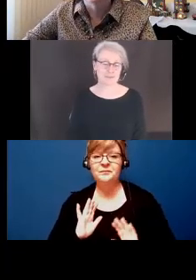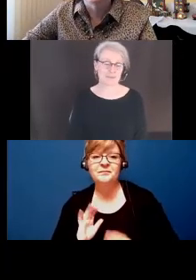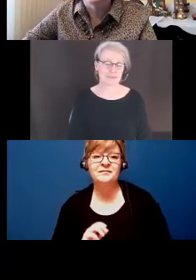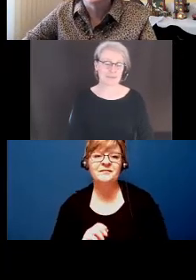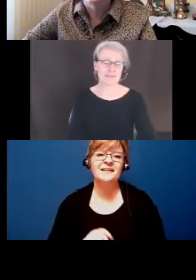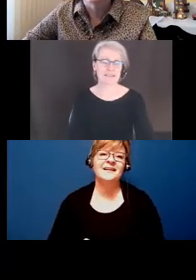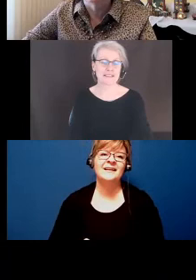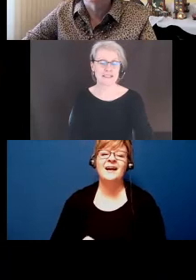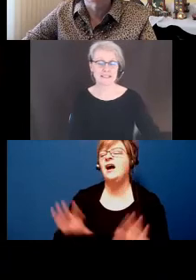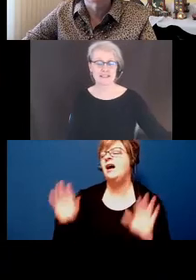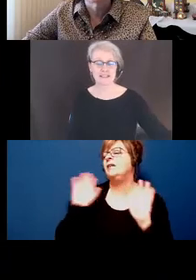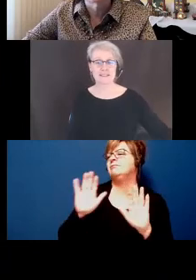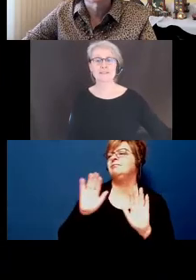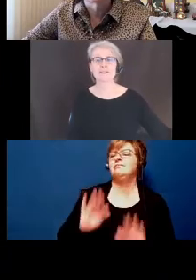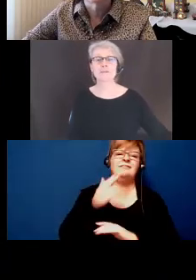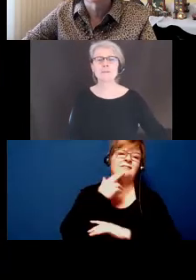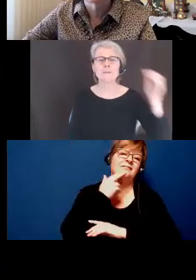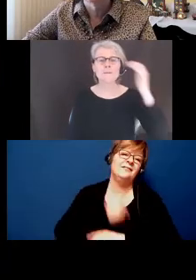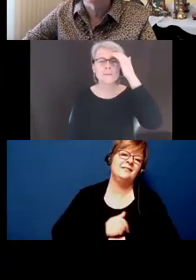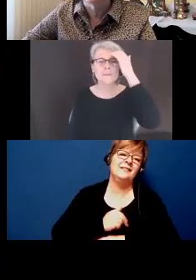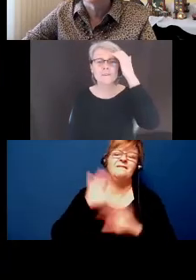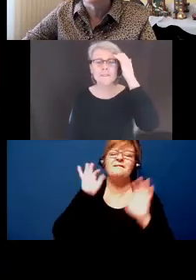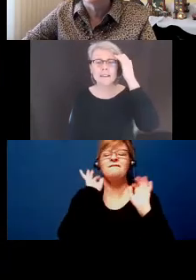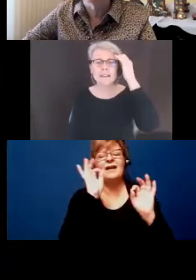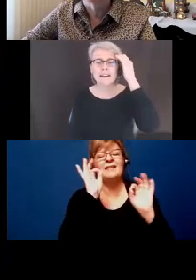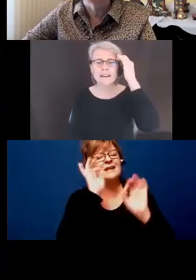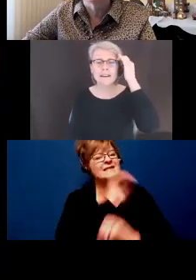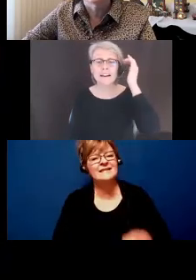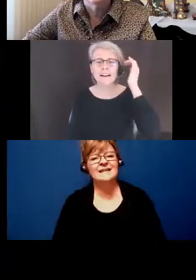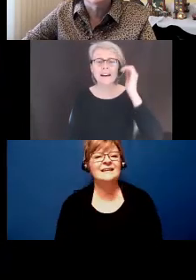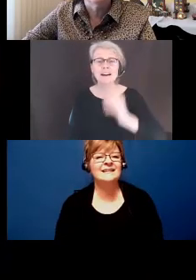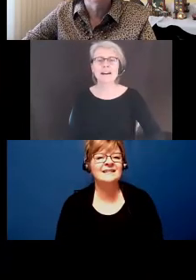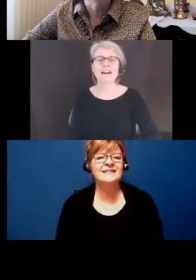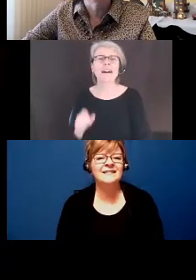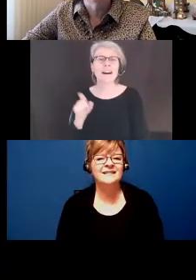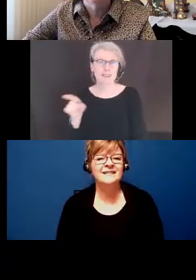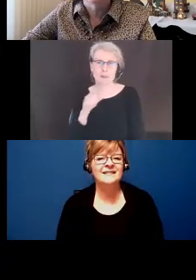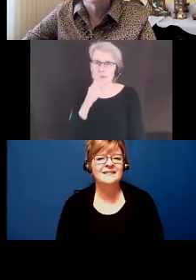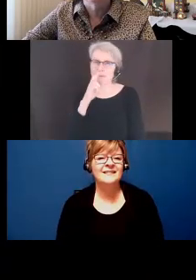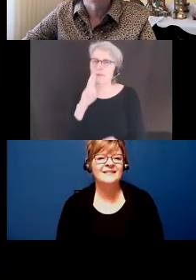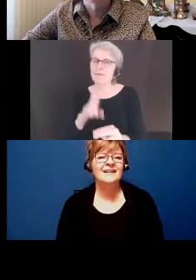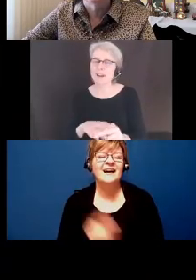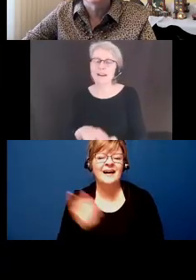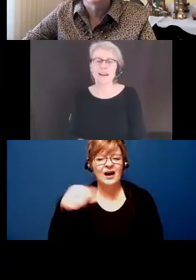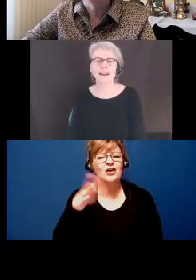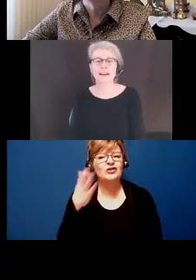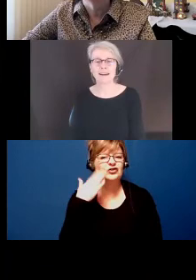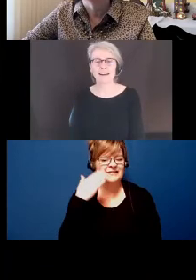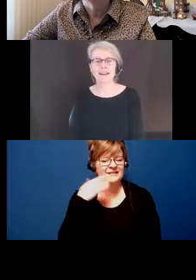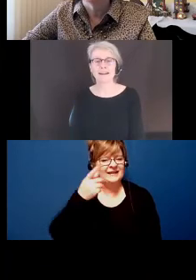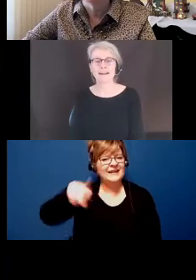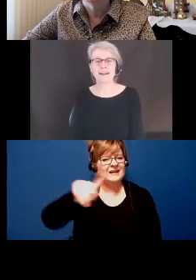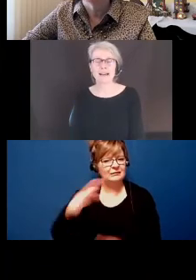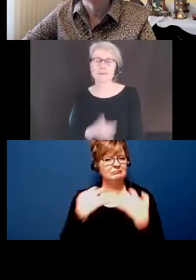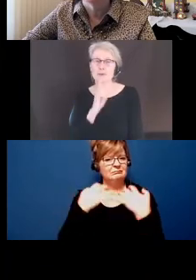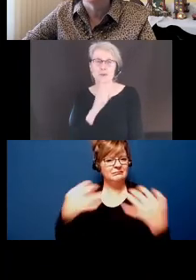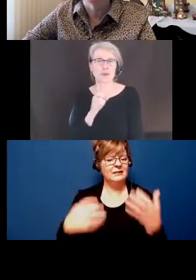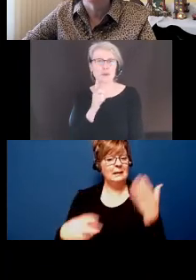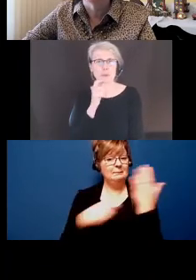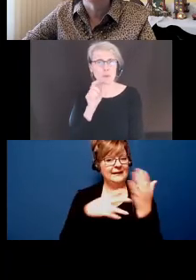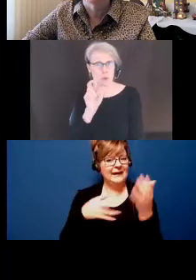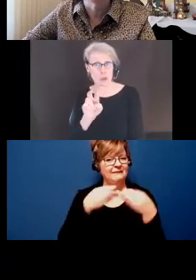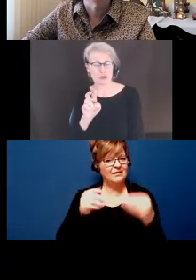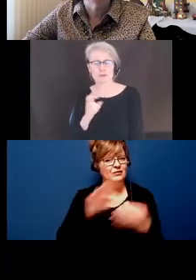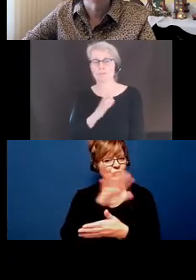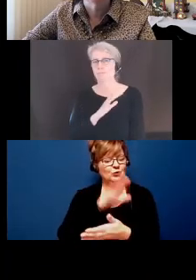That's really fantastic. We had a lot of fun. Yeah, I can see why your audiences sell out and love this.